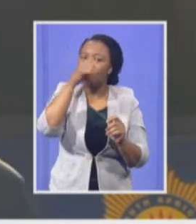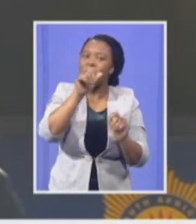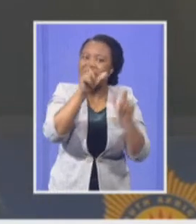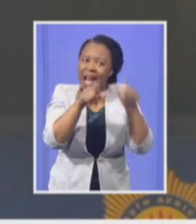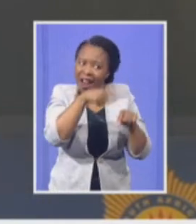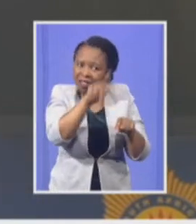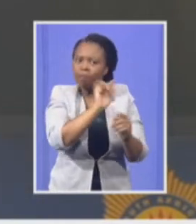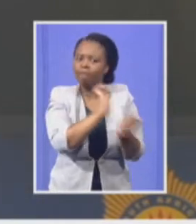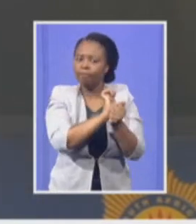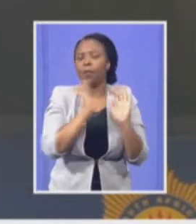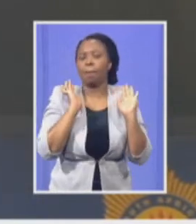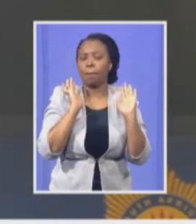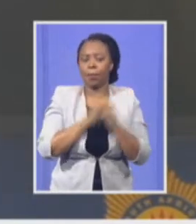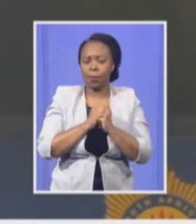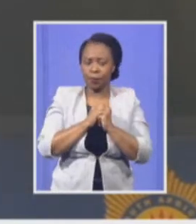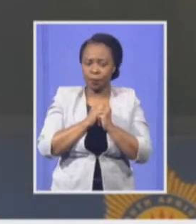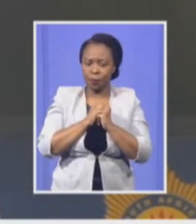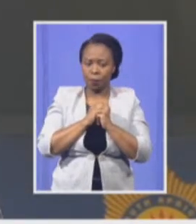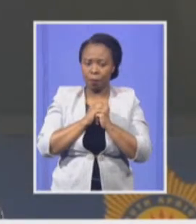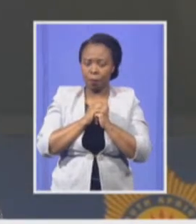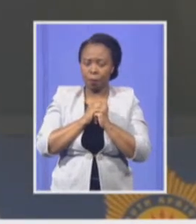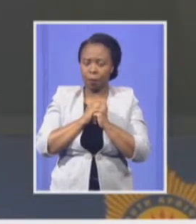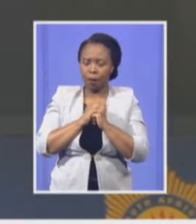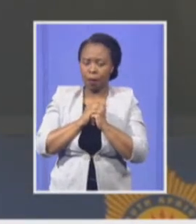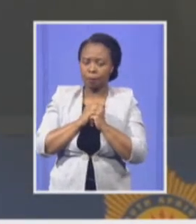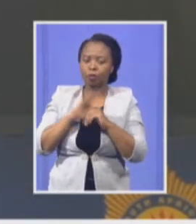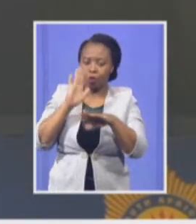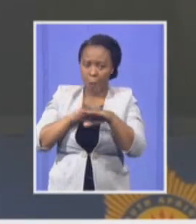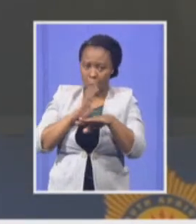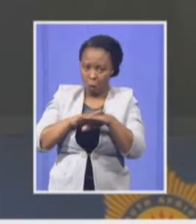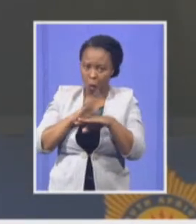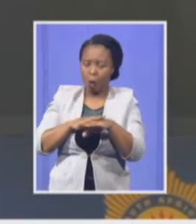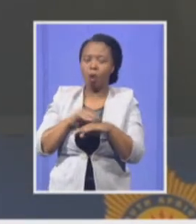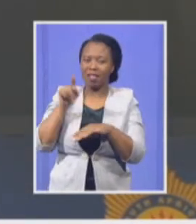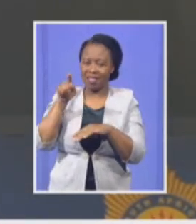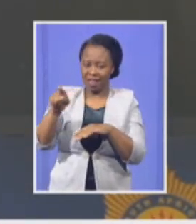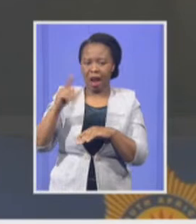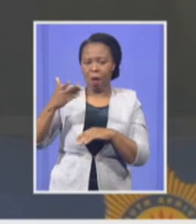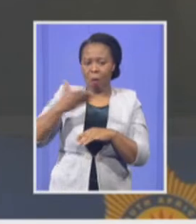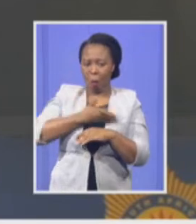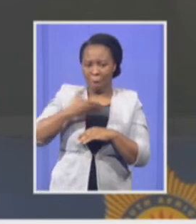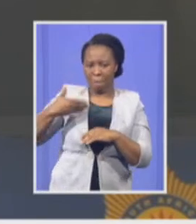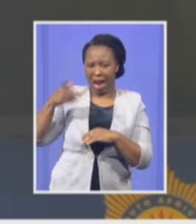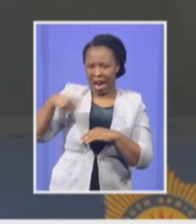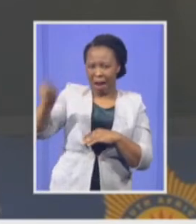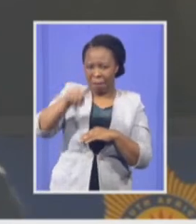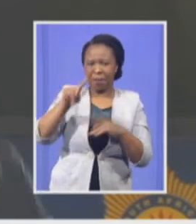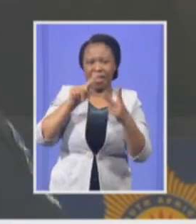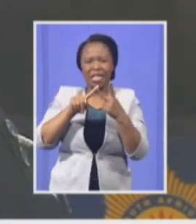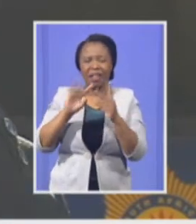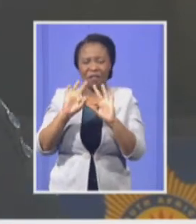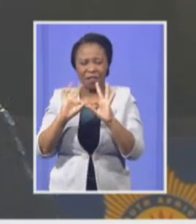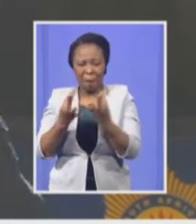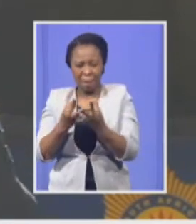daba ngicela ukukhuluma nomama nama-family.